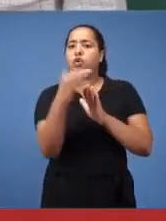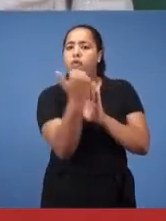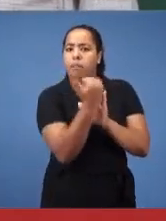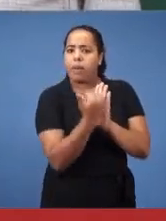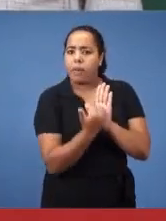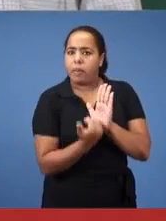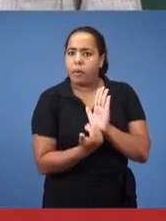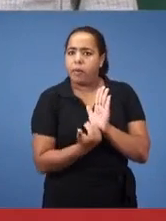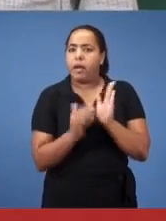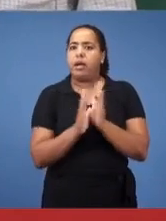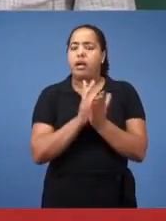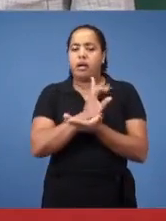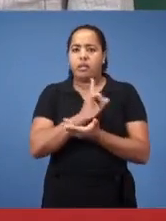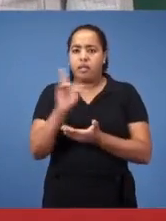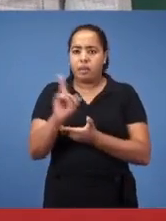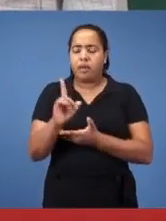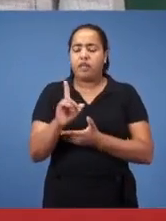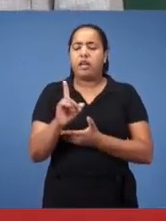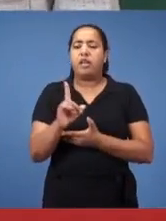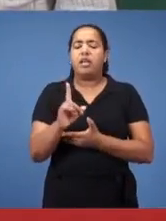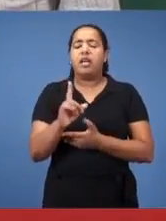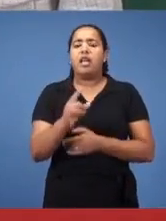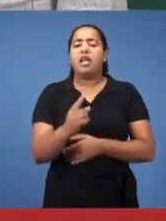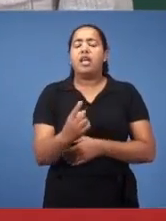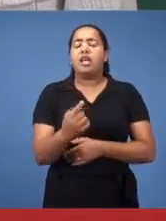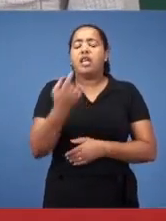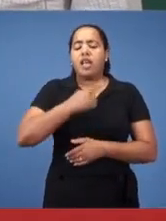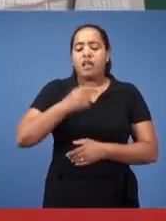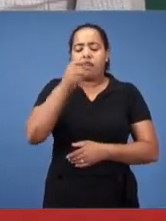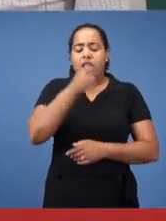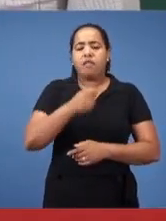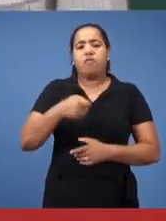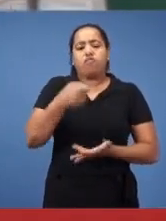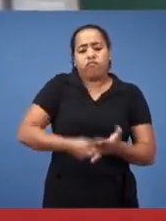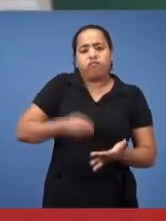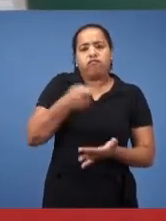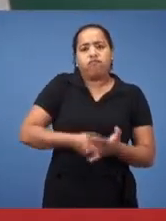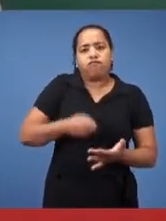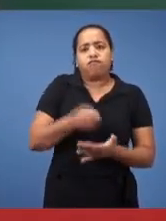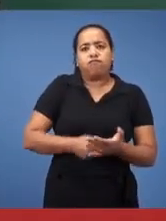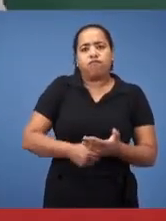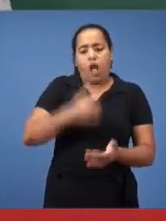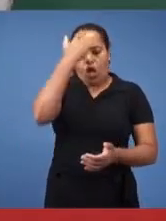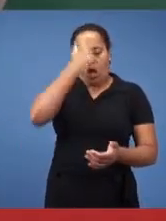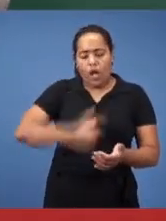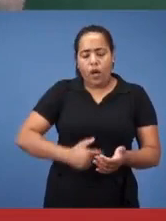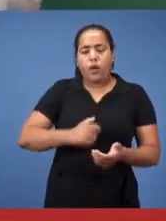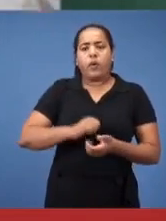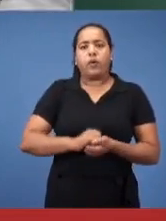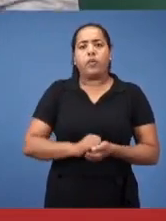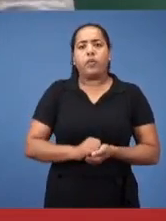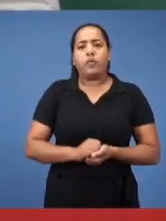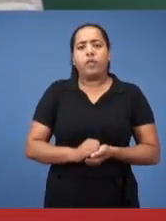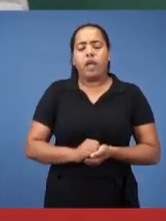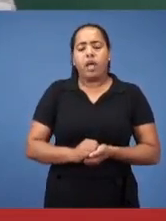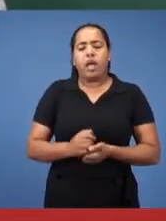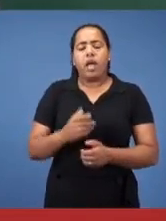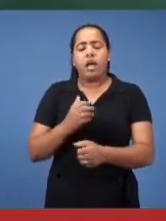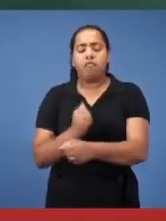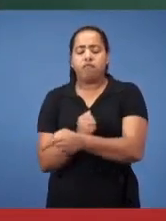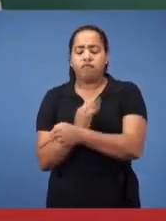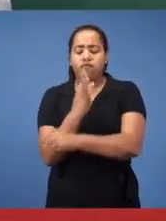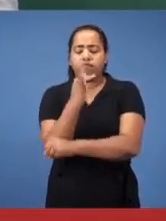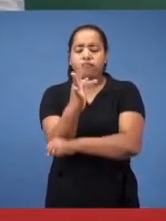reorganization of this word. And whoever is going to fight is going to be me. So the time was the